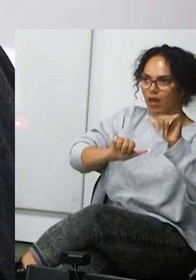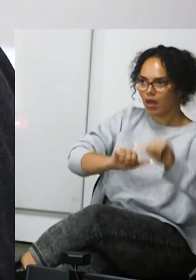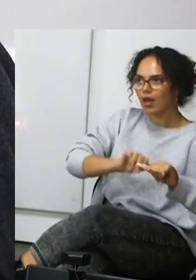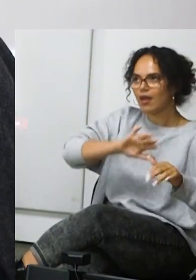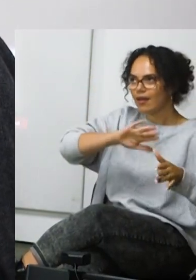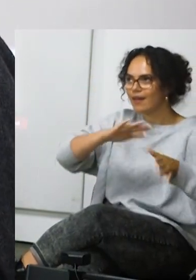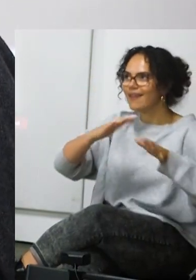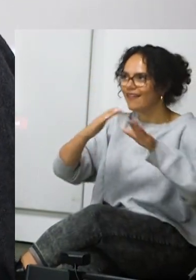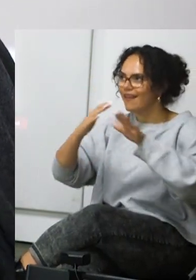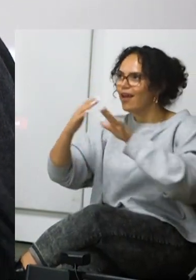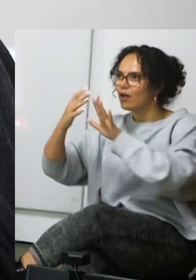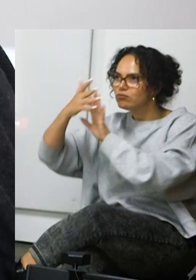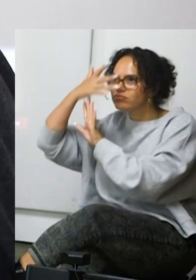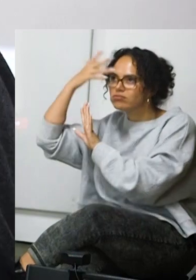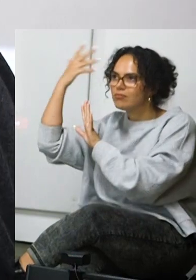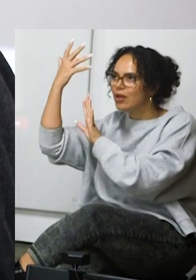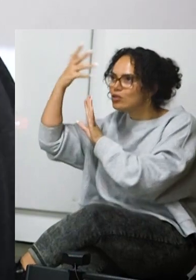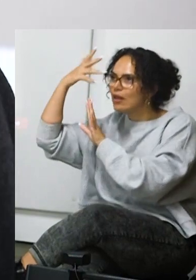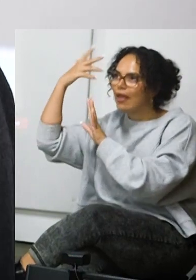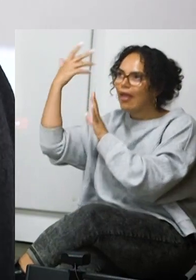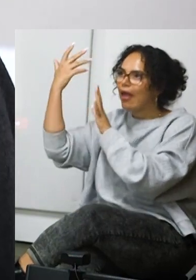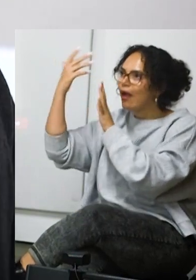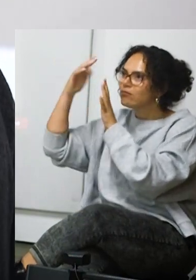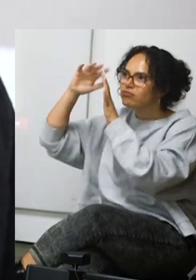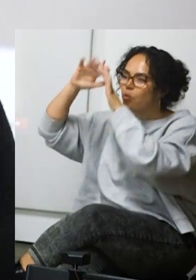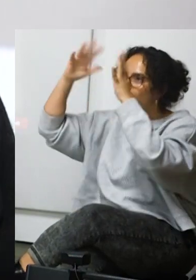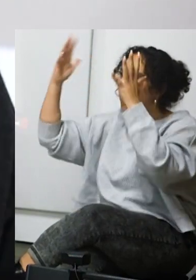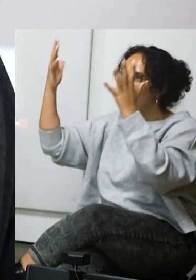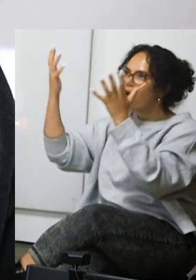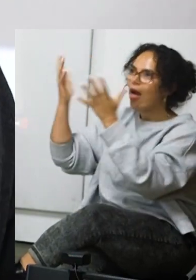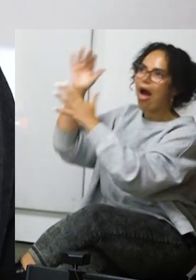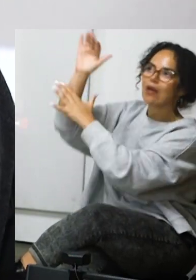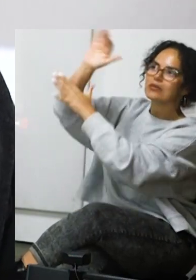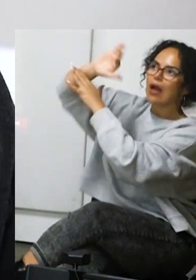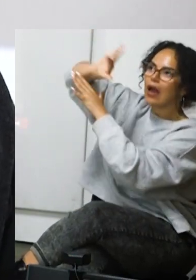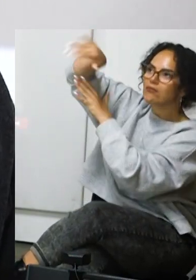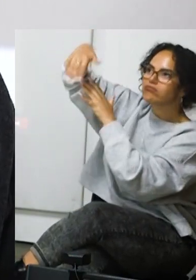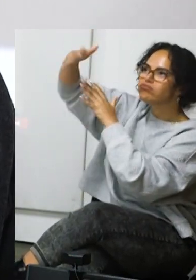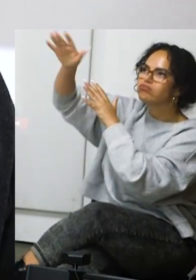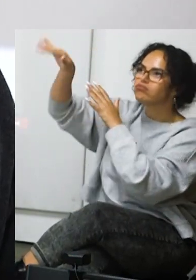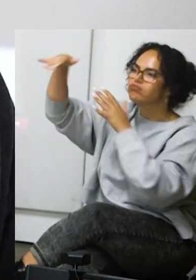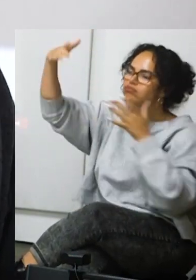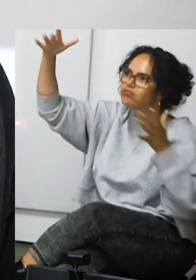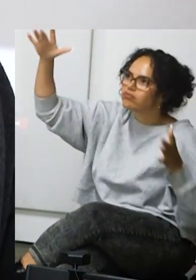future or kind of otherworldly context